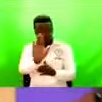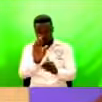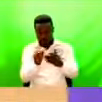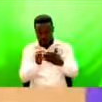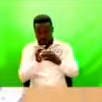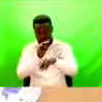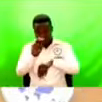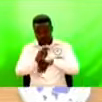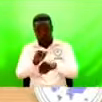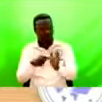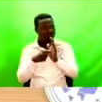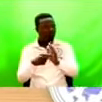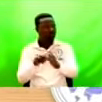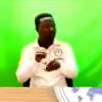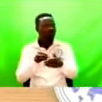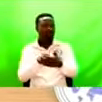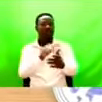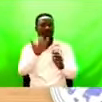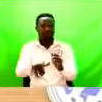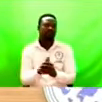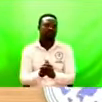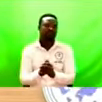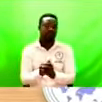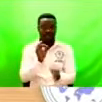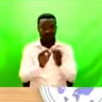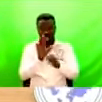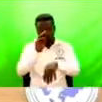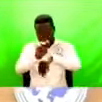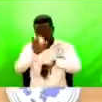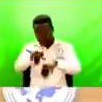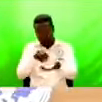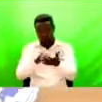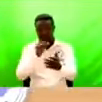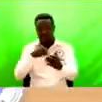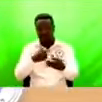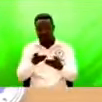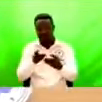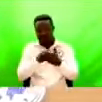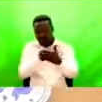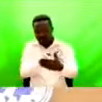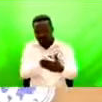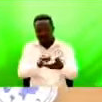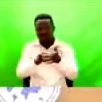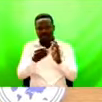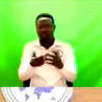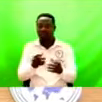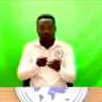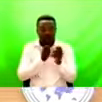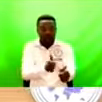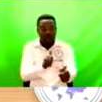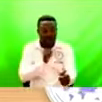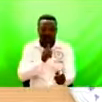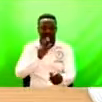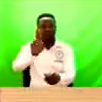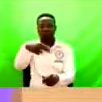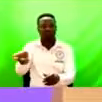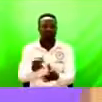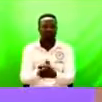to provide direction. If your ministry doesn't have direction, but you have speed, forget about speed. For speed